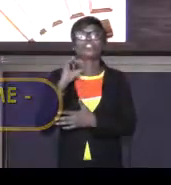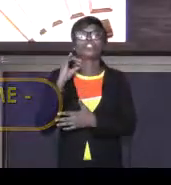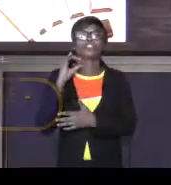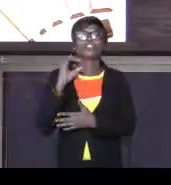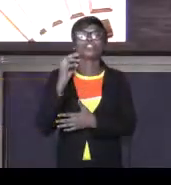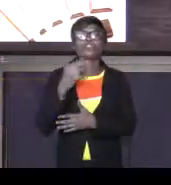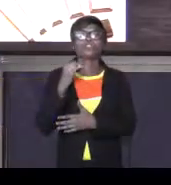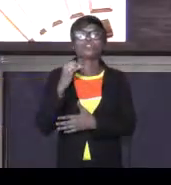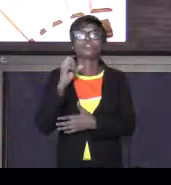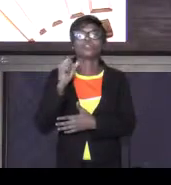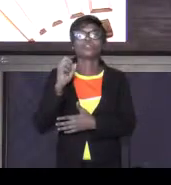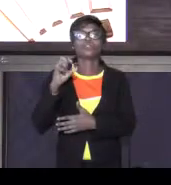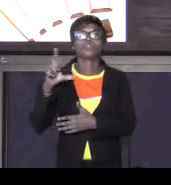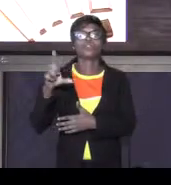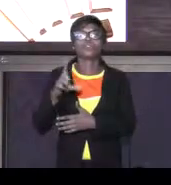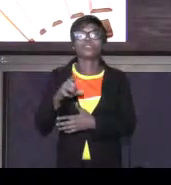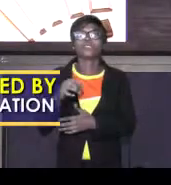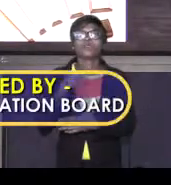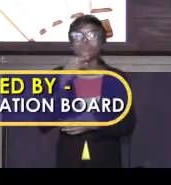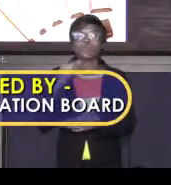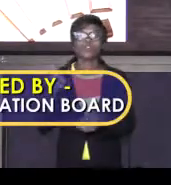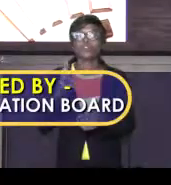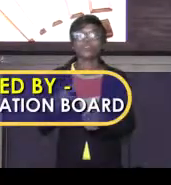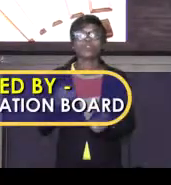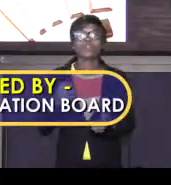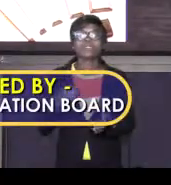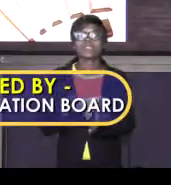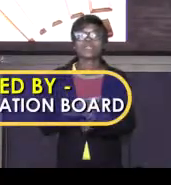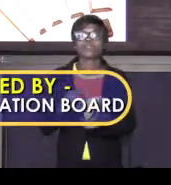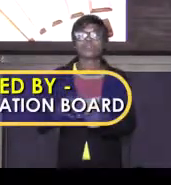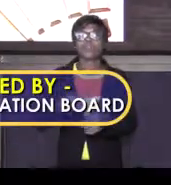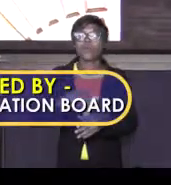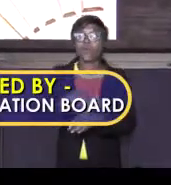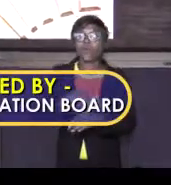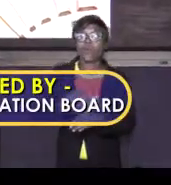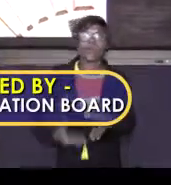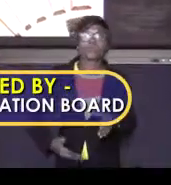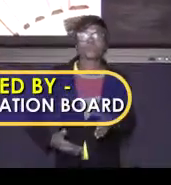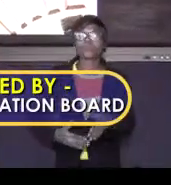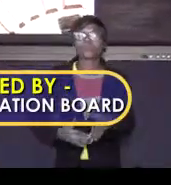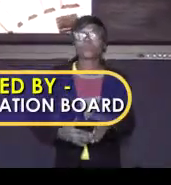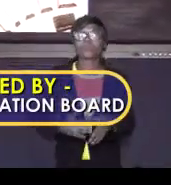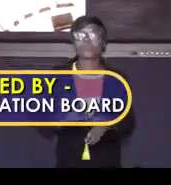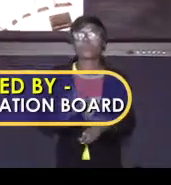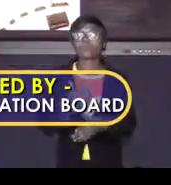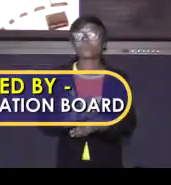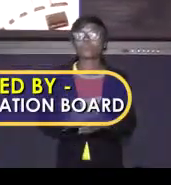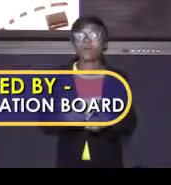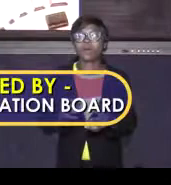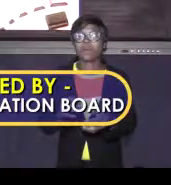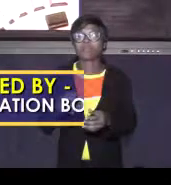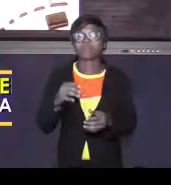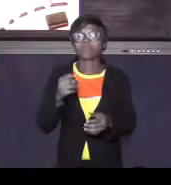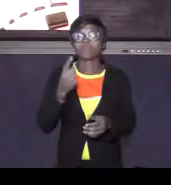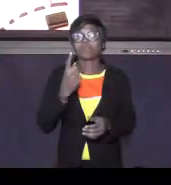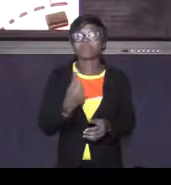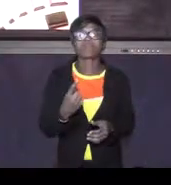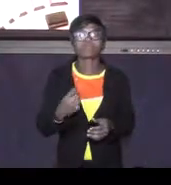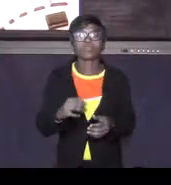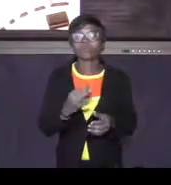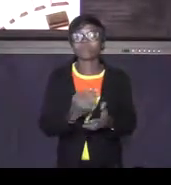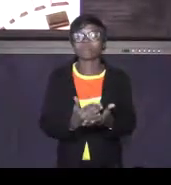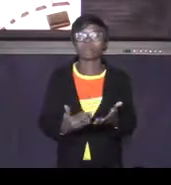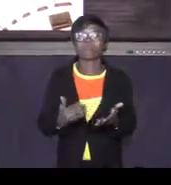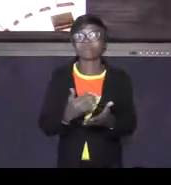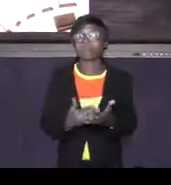chisel. We use chisel for cutting bit chiseling off wood piece. And this is an